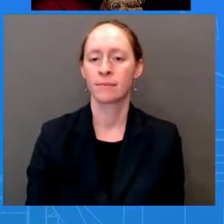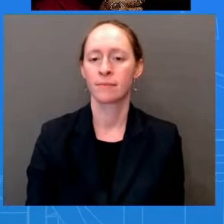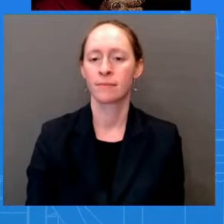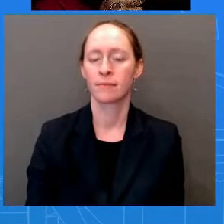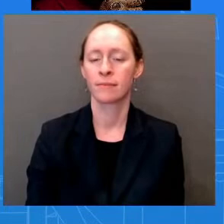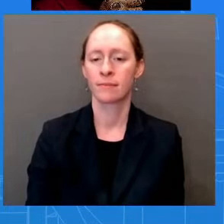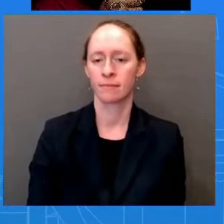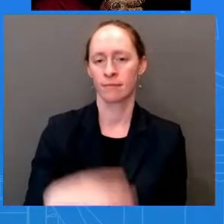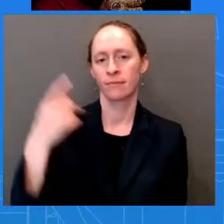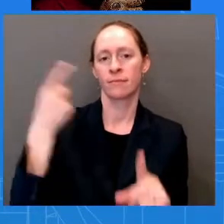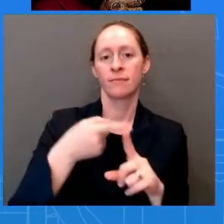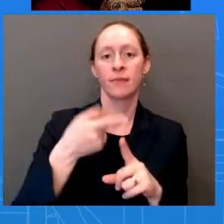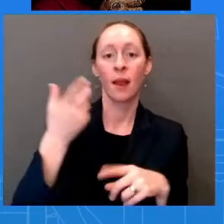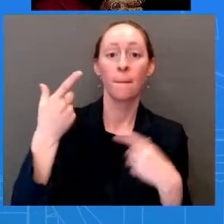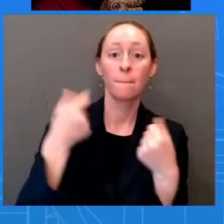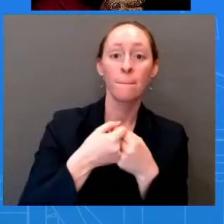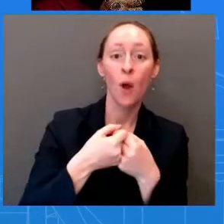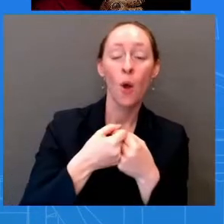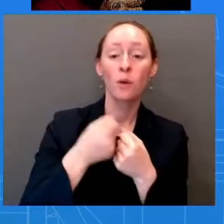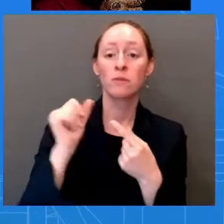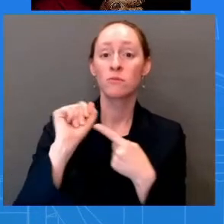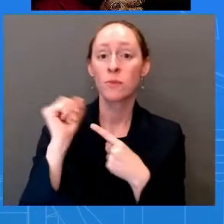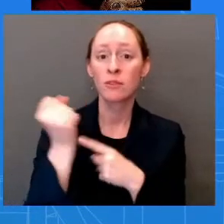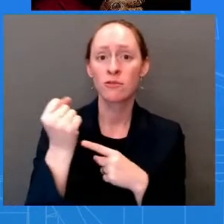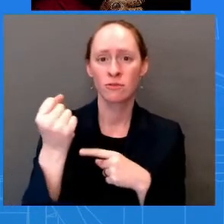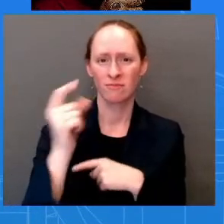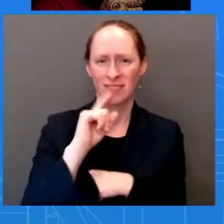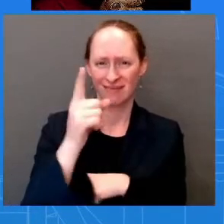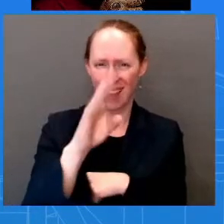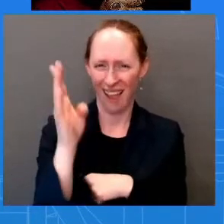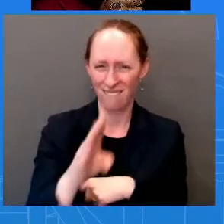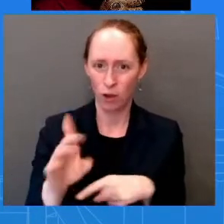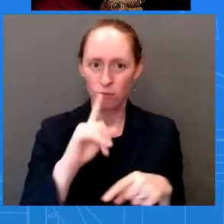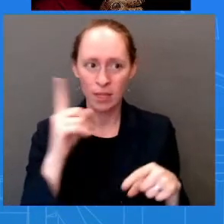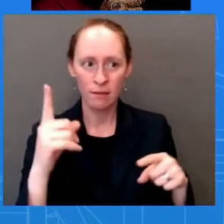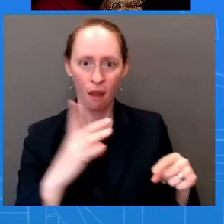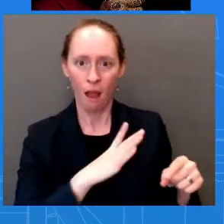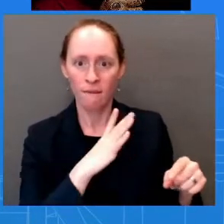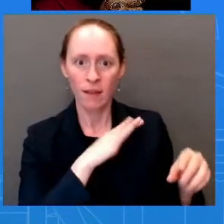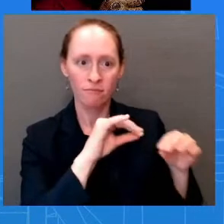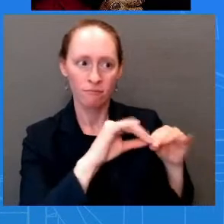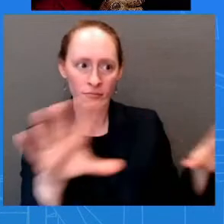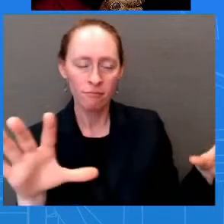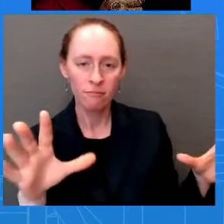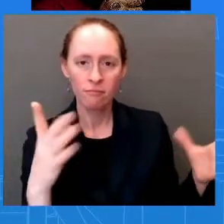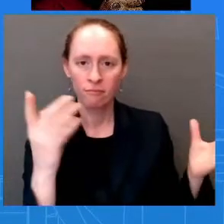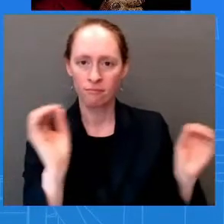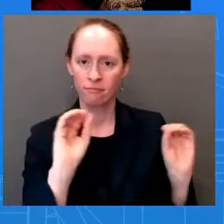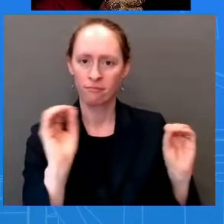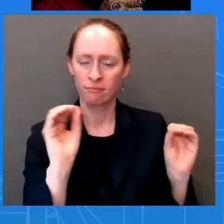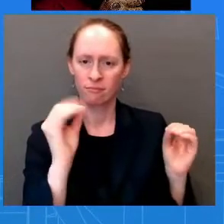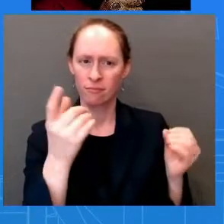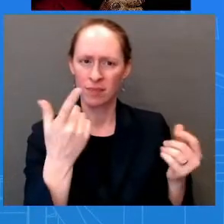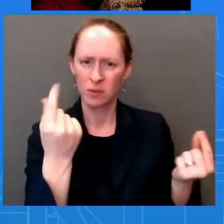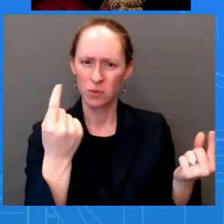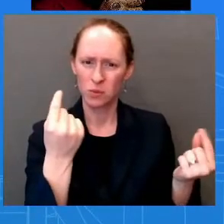on whether or not the administration will appeal the December 21st court order that would lift Title